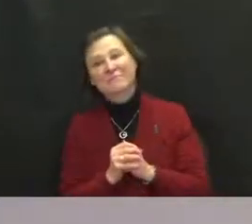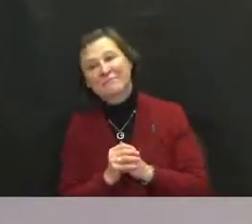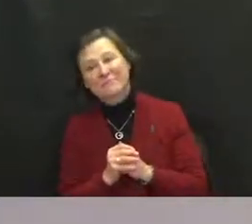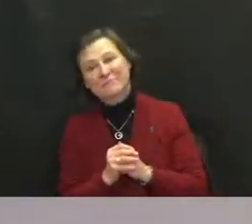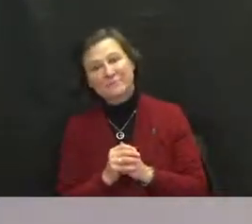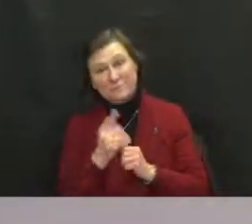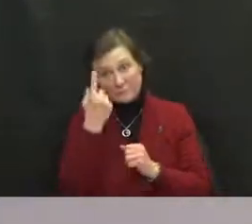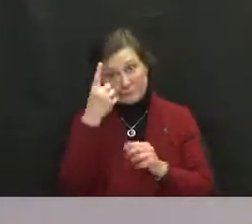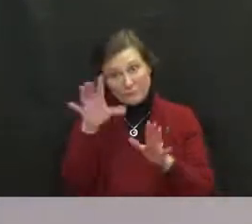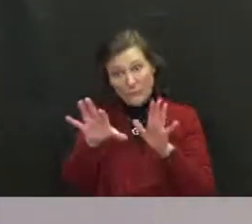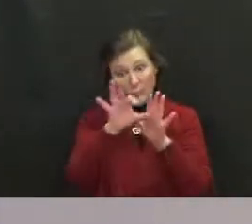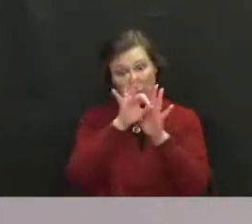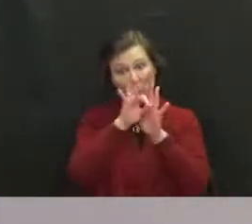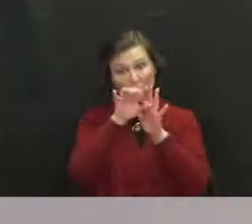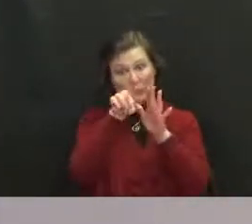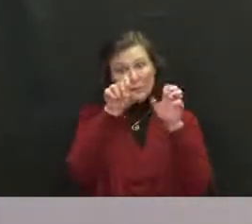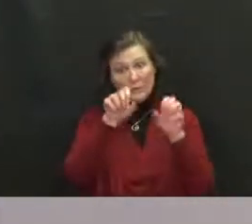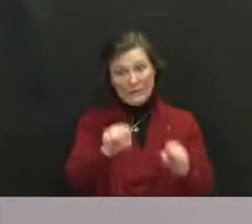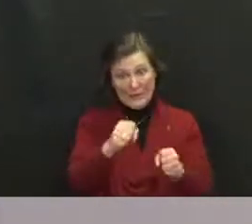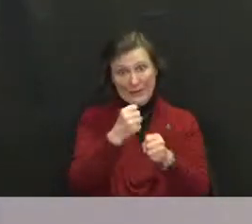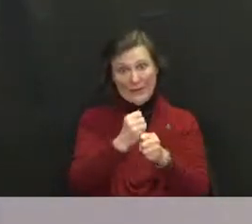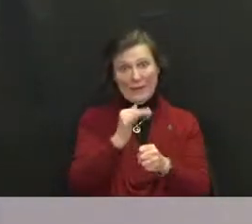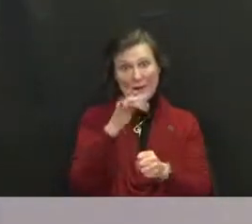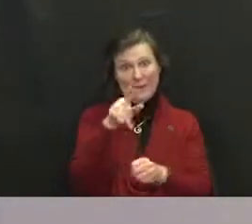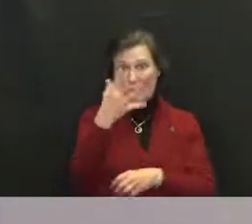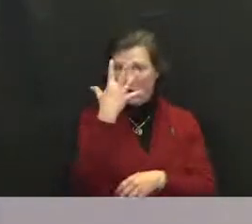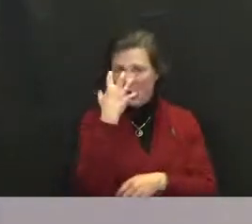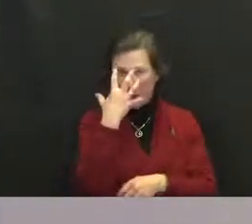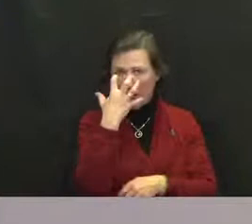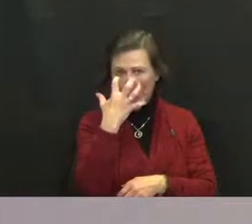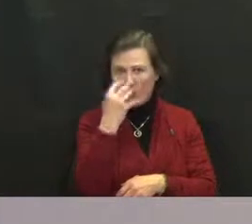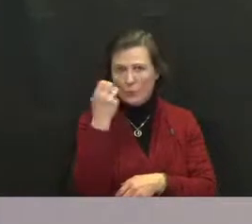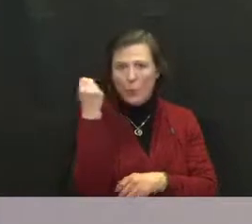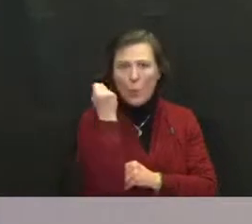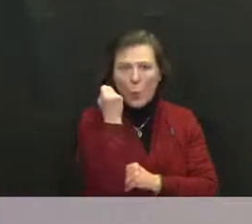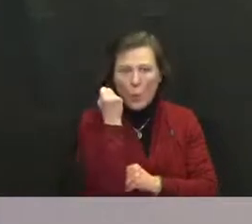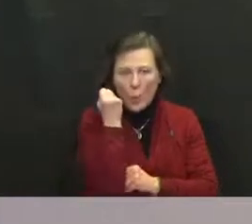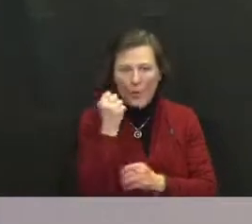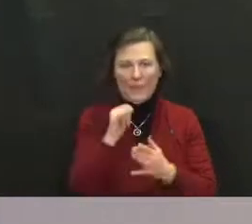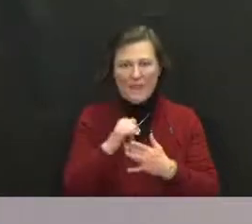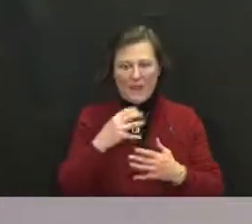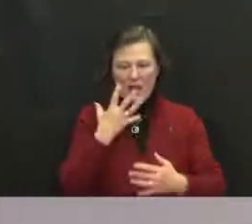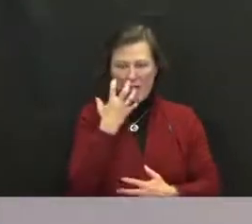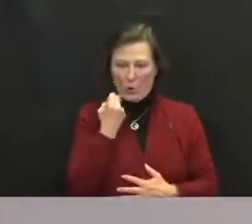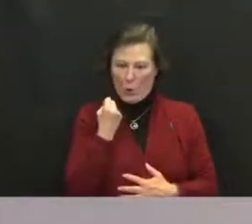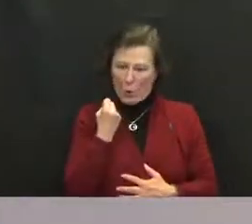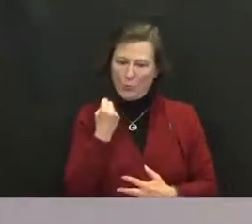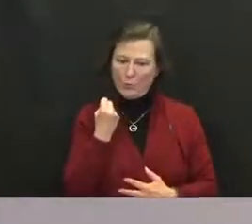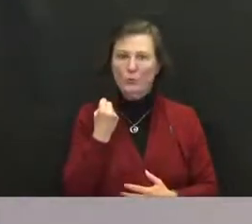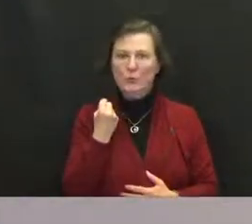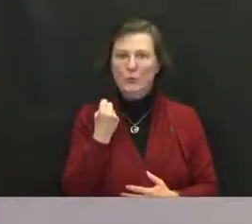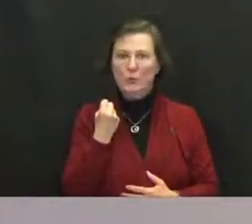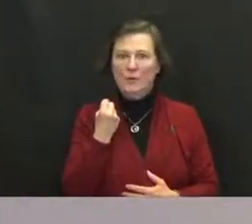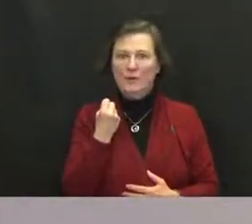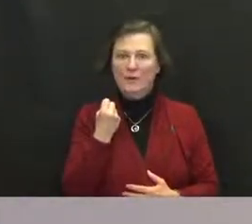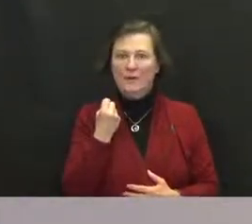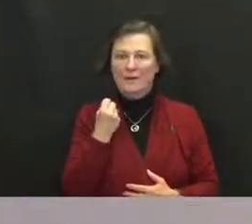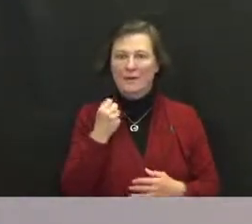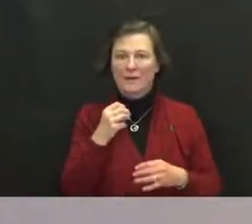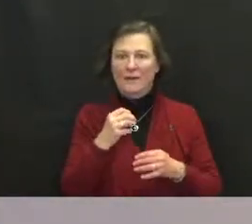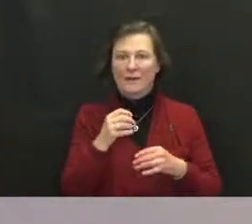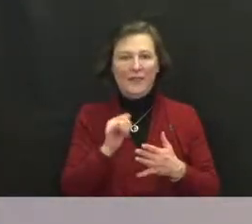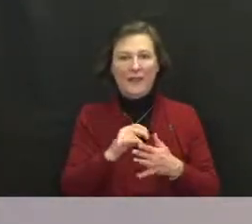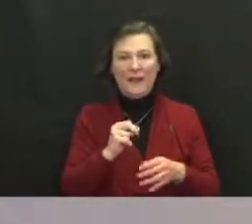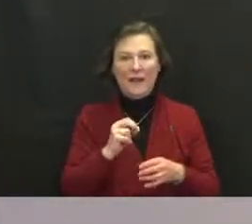One choice you can make when you're angry is to hang on to it. And thus, a flash of